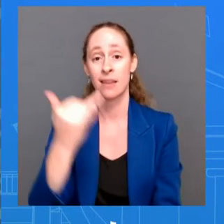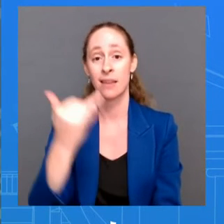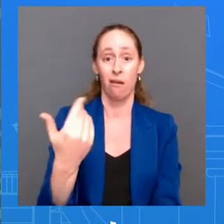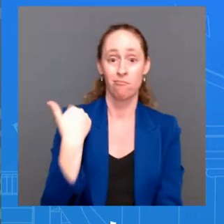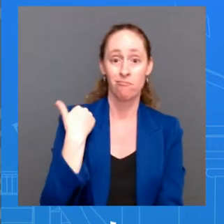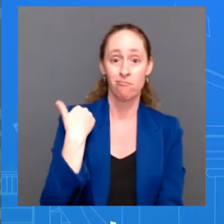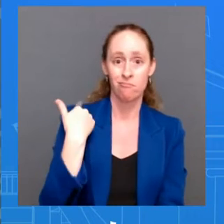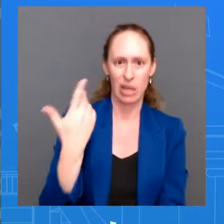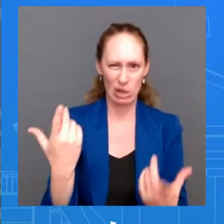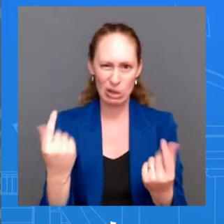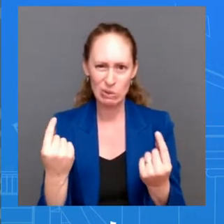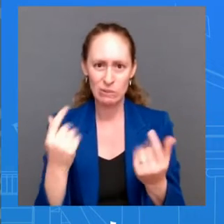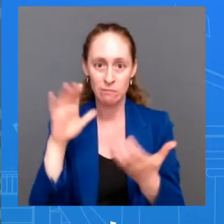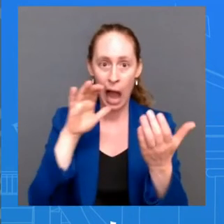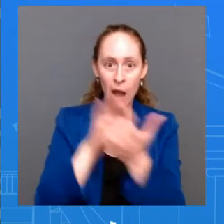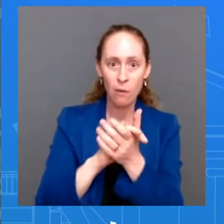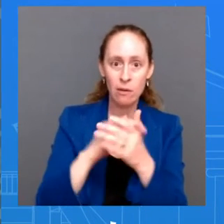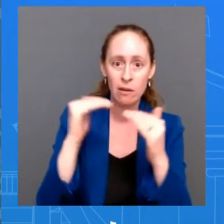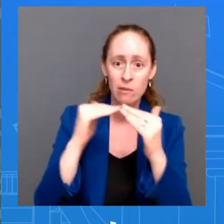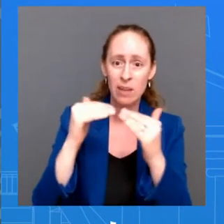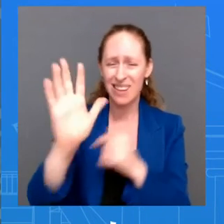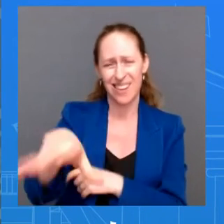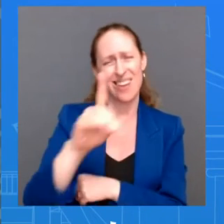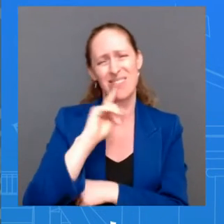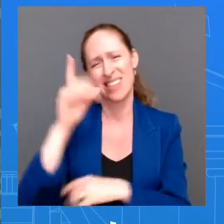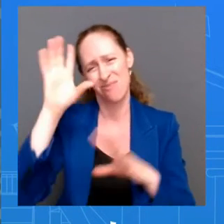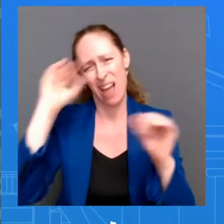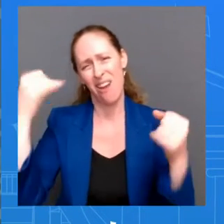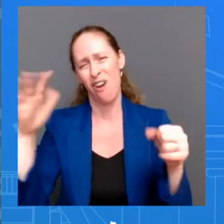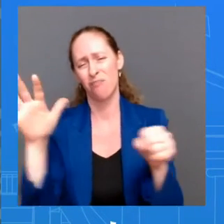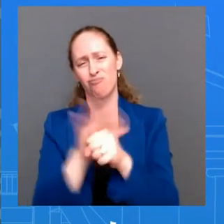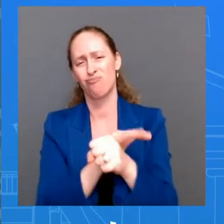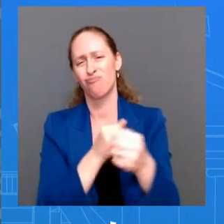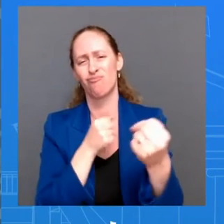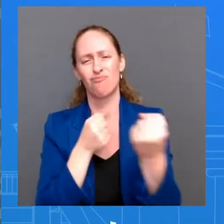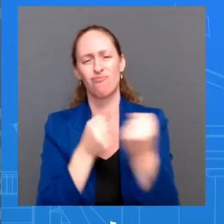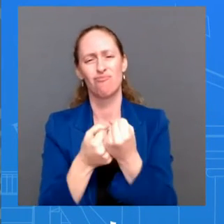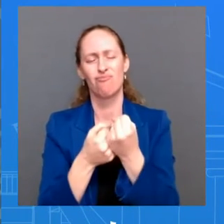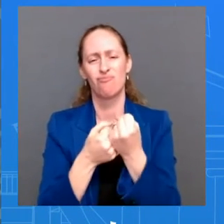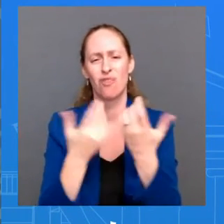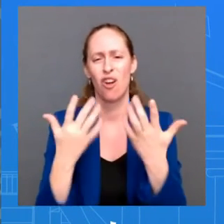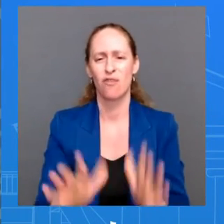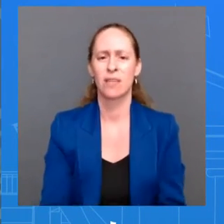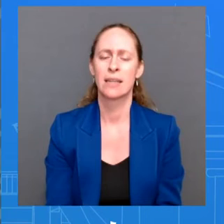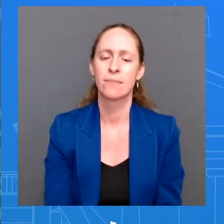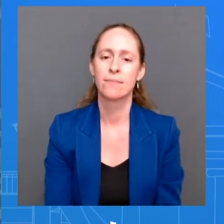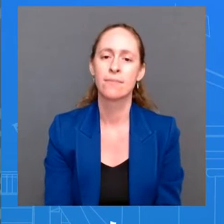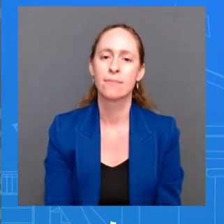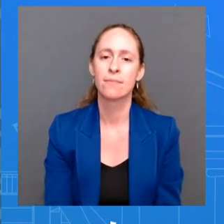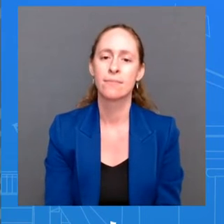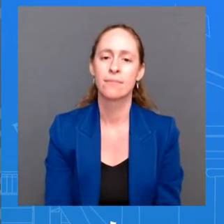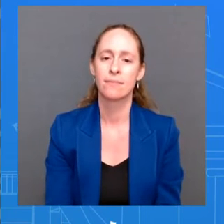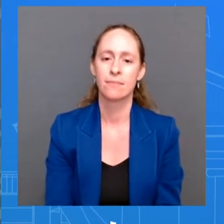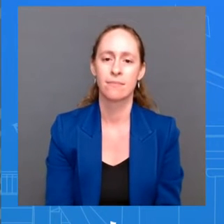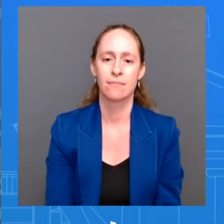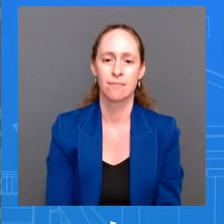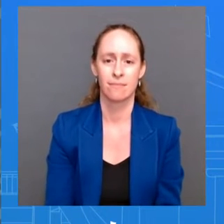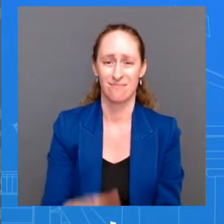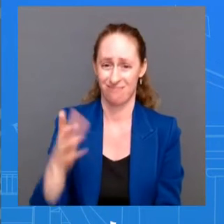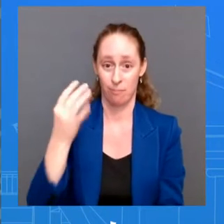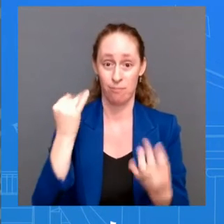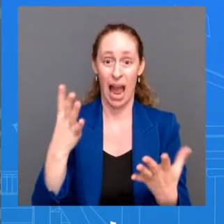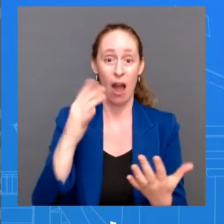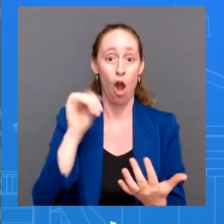of marriage equality. He has been out, you know, he has been out front, ahead of so many other members of Congress when he was